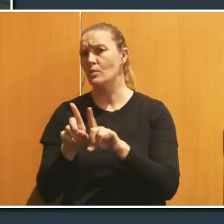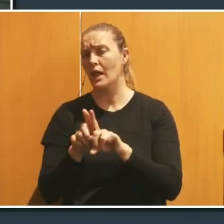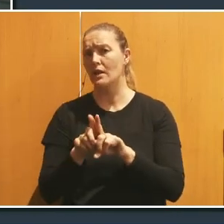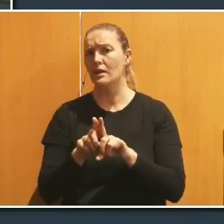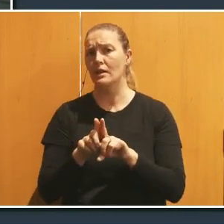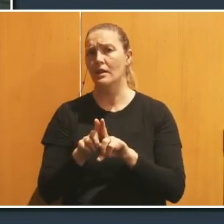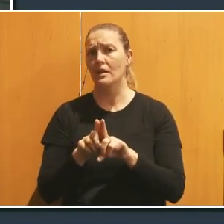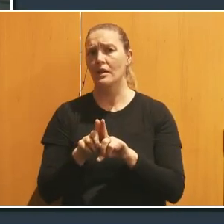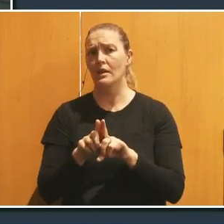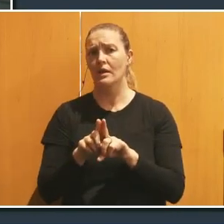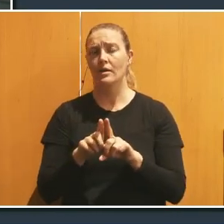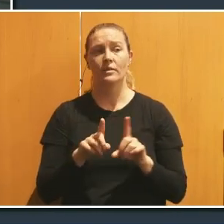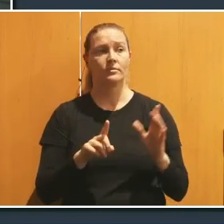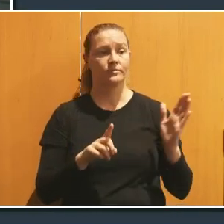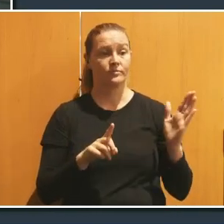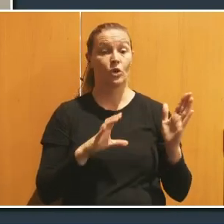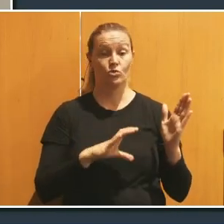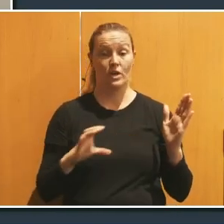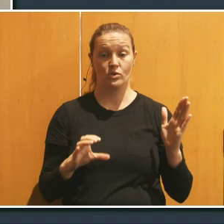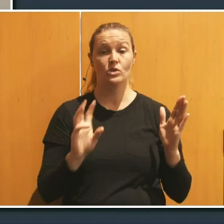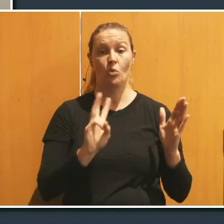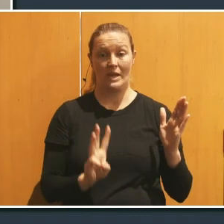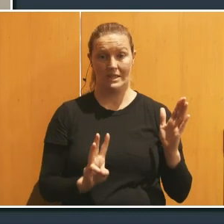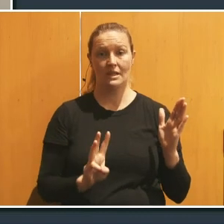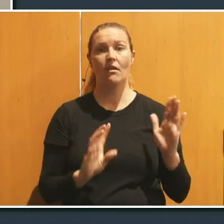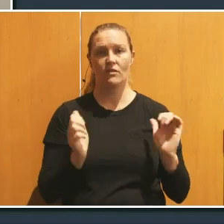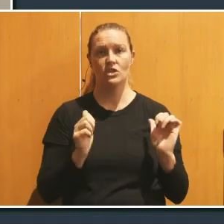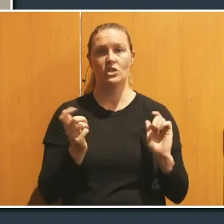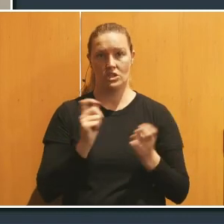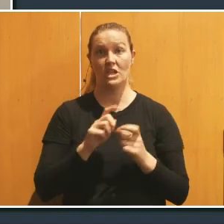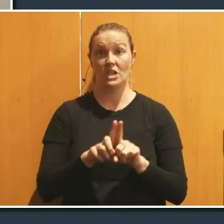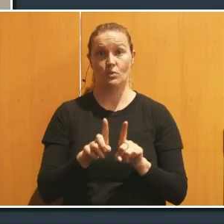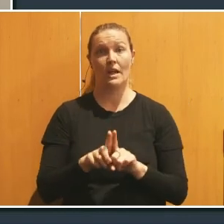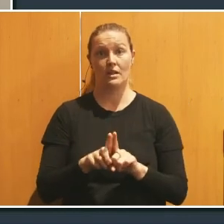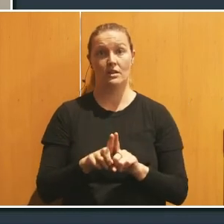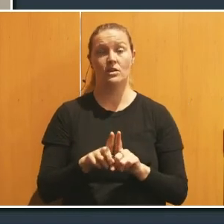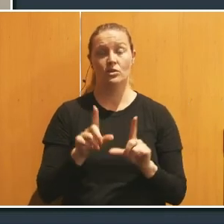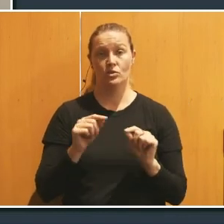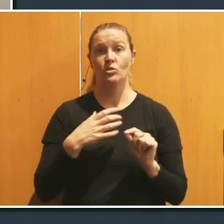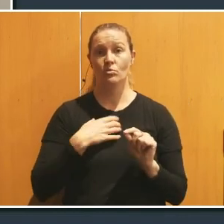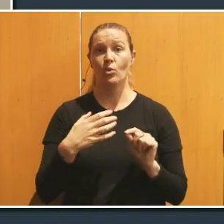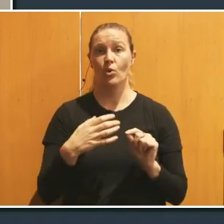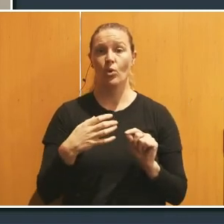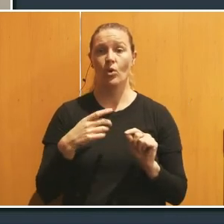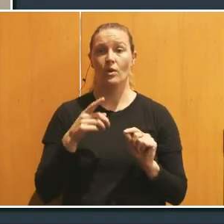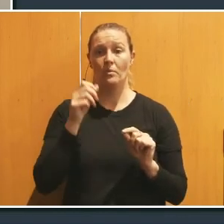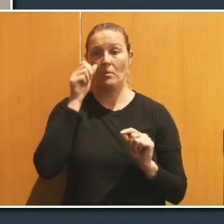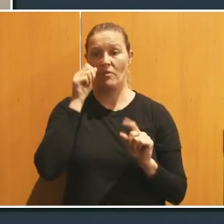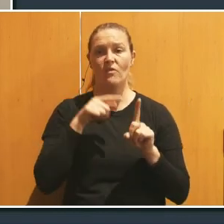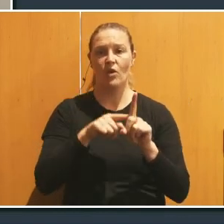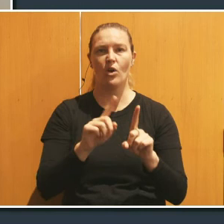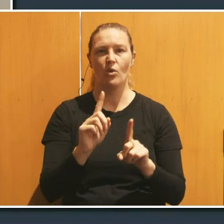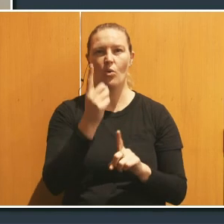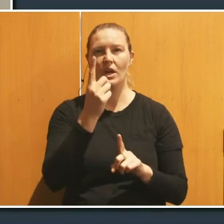also included that? No, Christchurch, Wellington have moved over time toward that Auckland kind